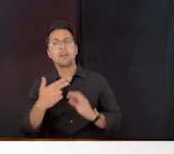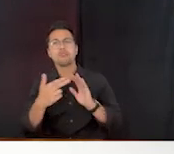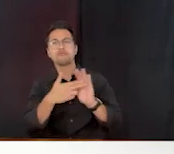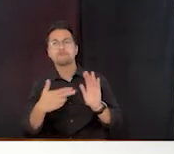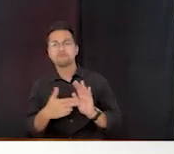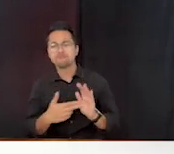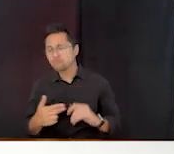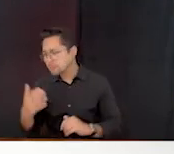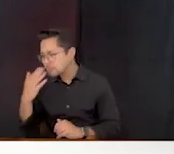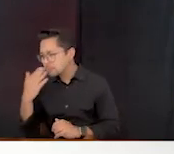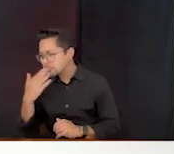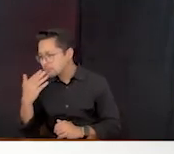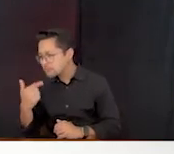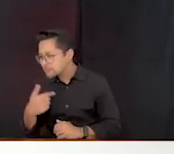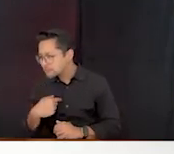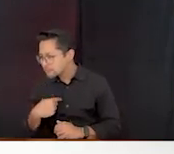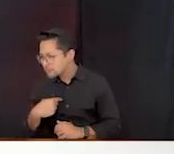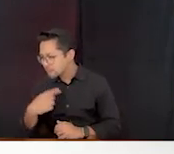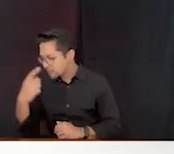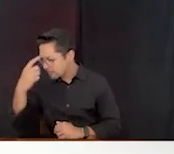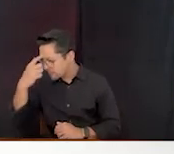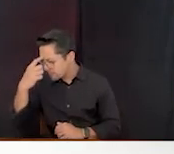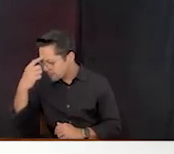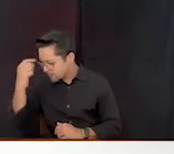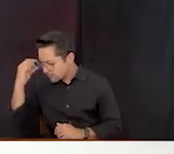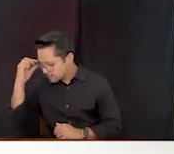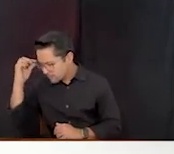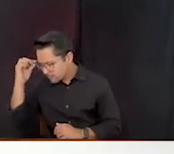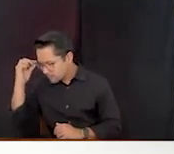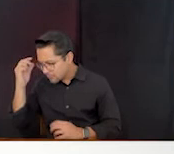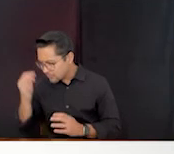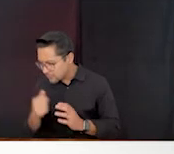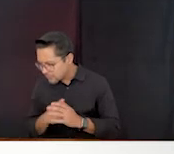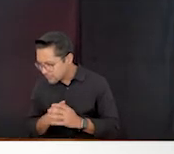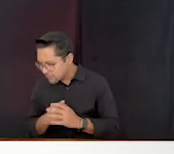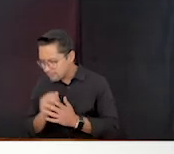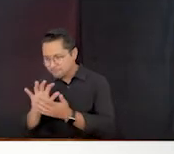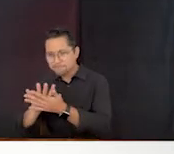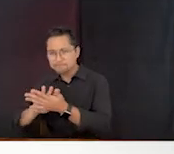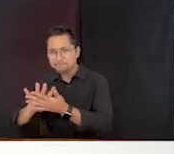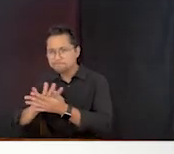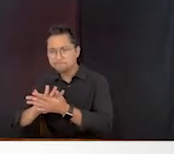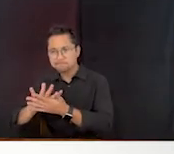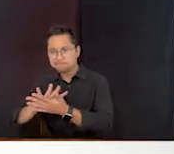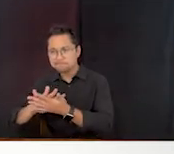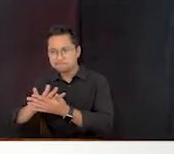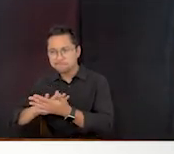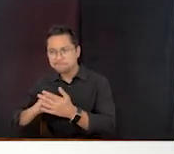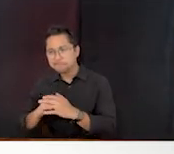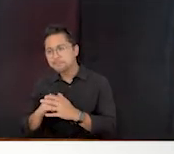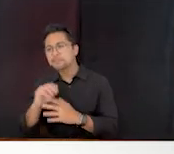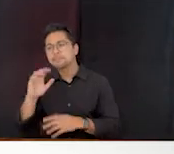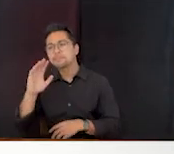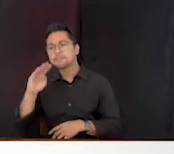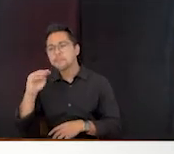Thank you. I think just restating the question to me would be the most helpful to make sure I can hear it correctly.